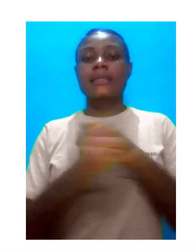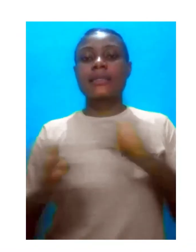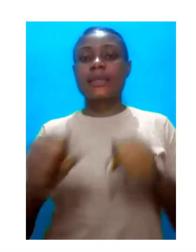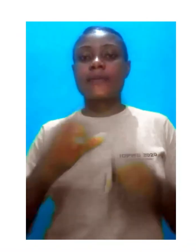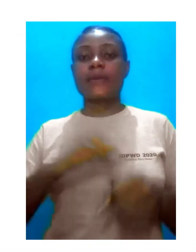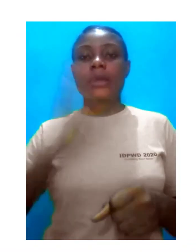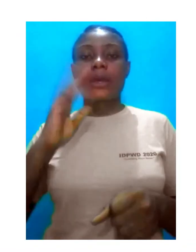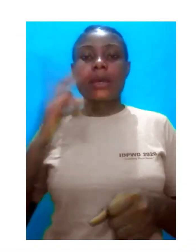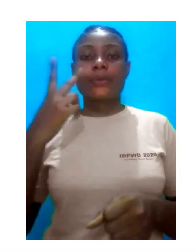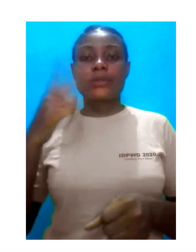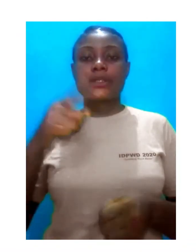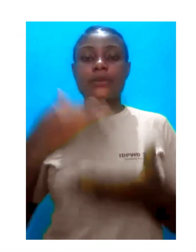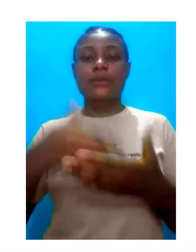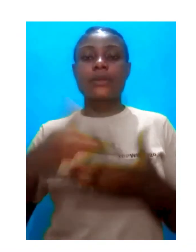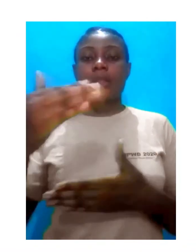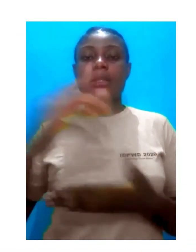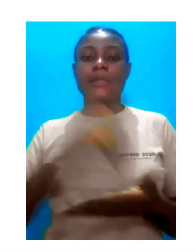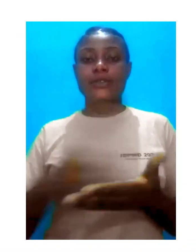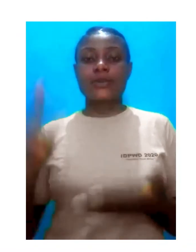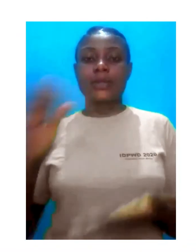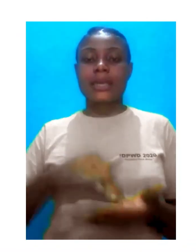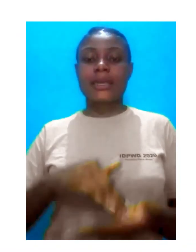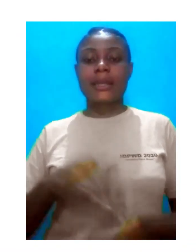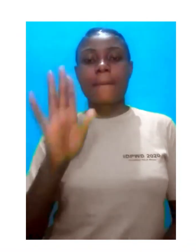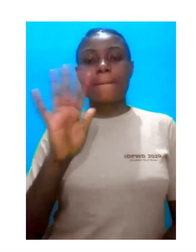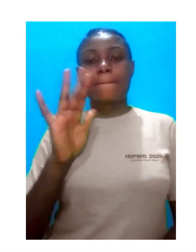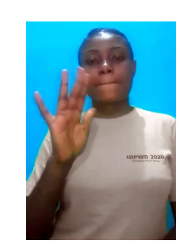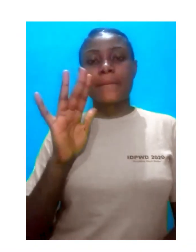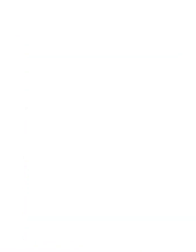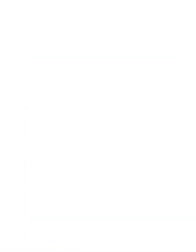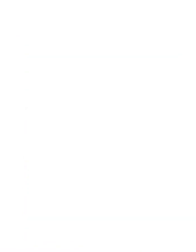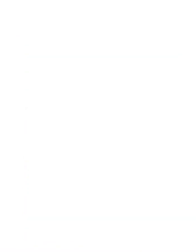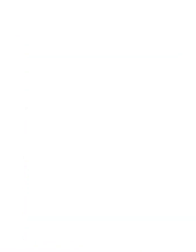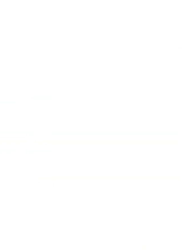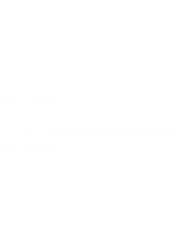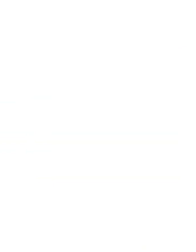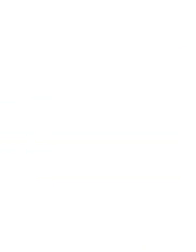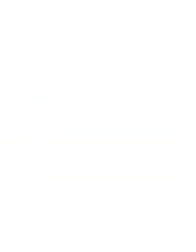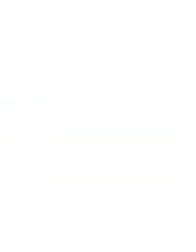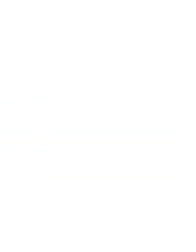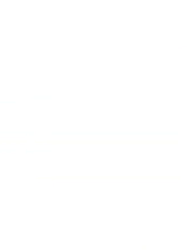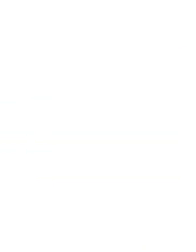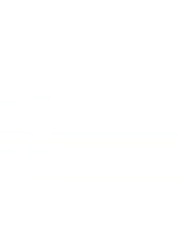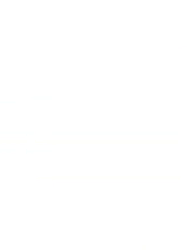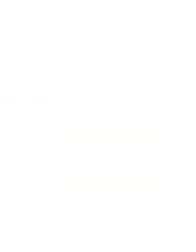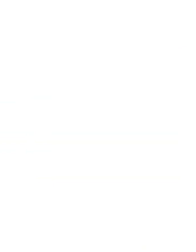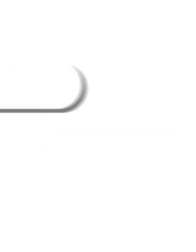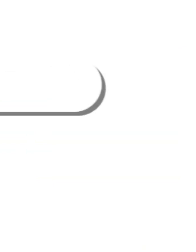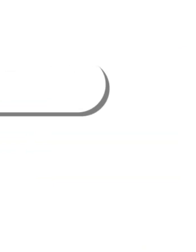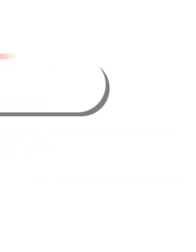info@sdeli.org. Please stay safe, and I'm gonna see you again next week. Bye.